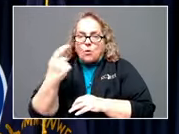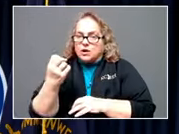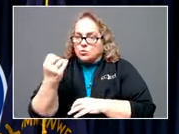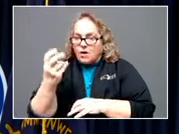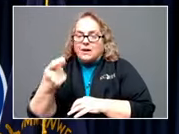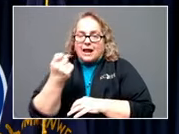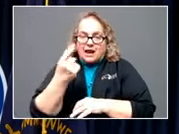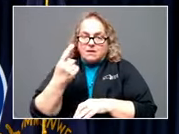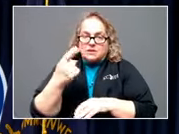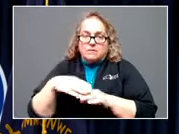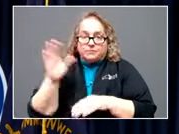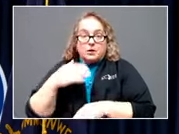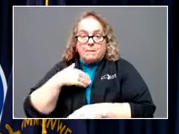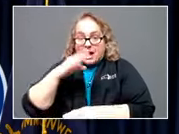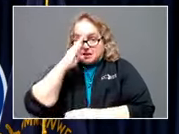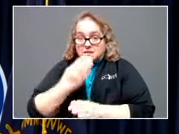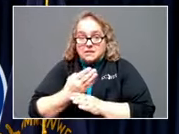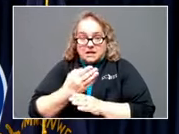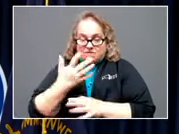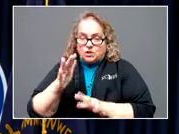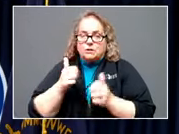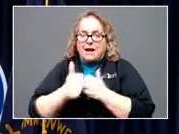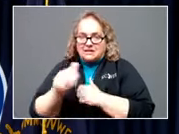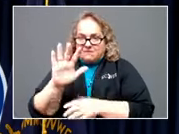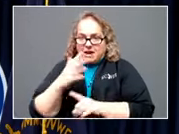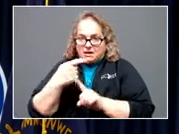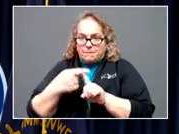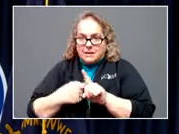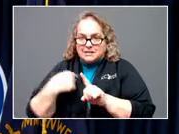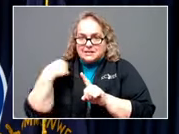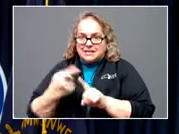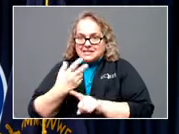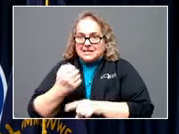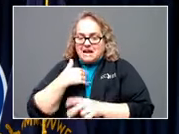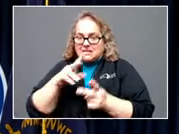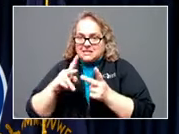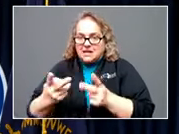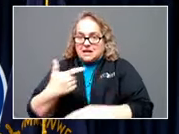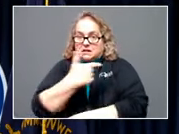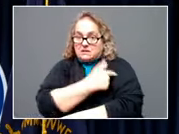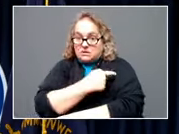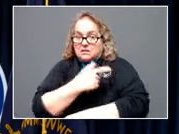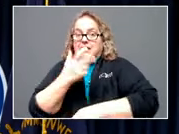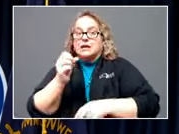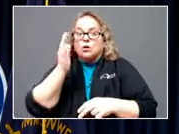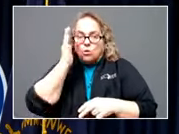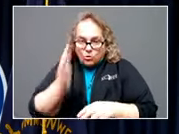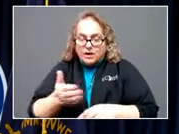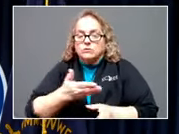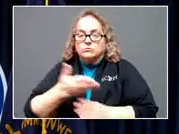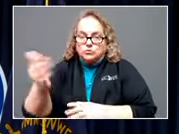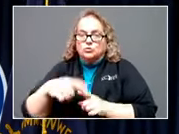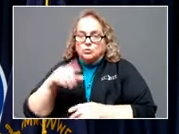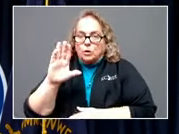my son, it's been more than 5 months since he had his second Pfizer dose. We'll be taking him to get his booster because we